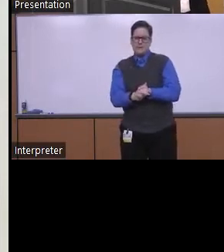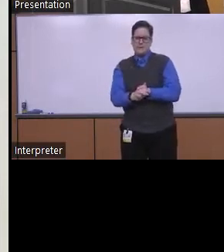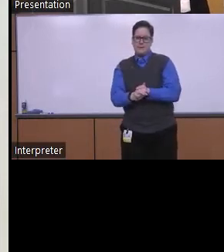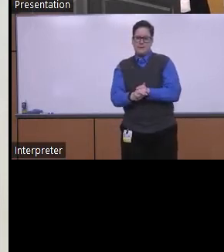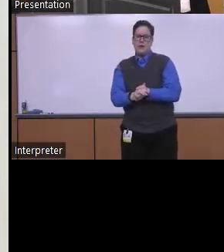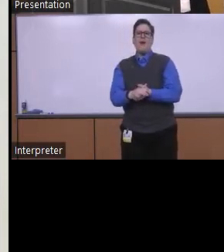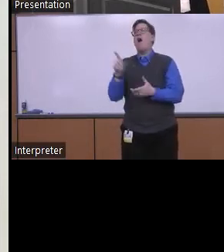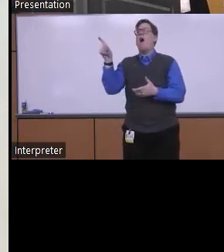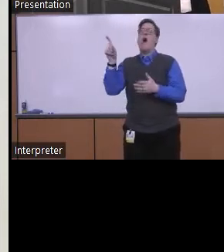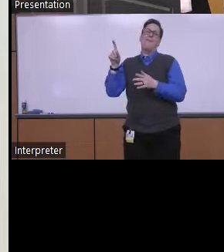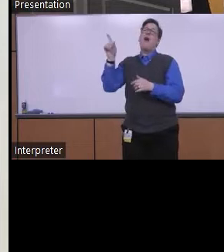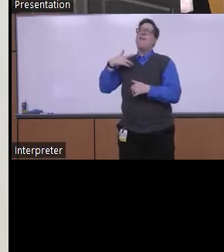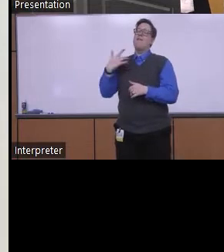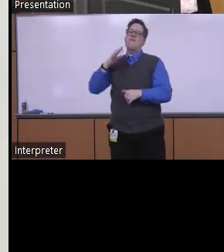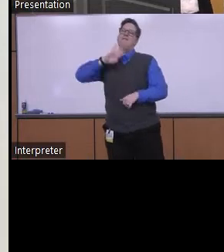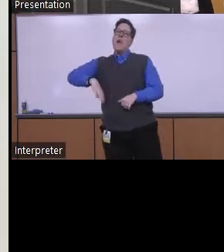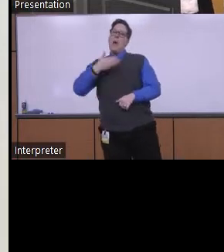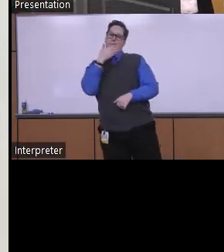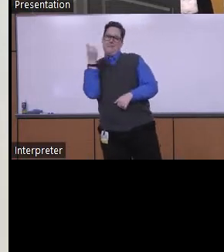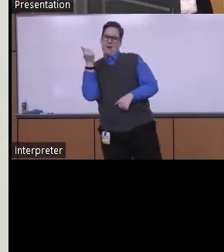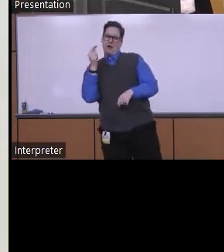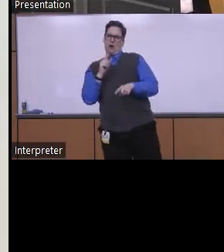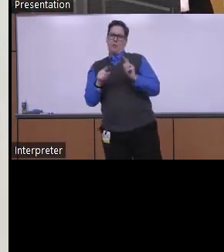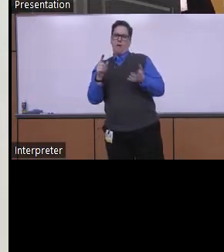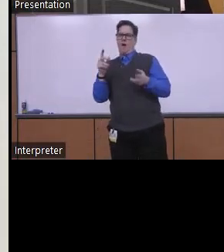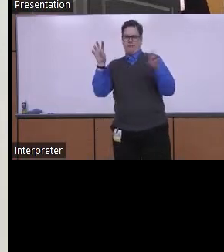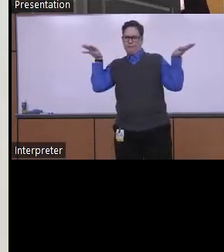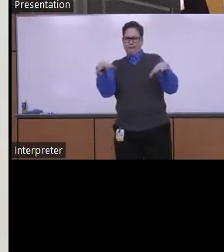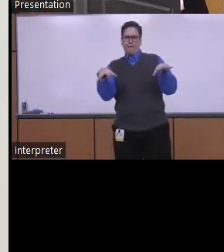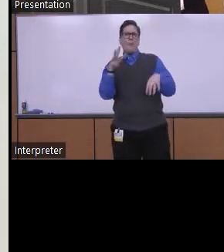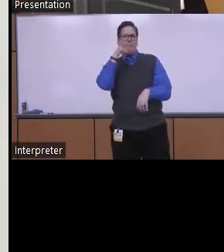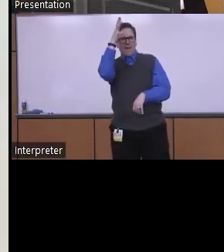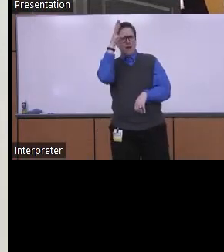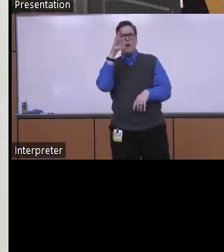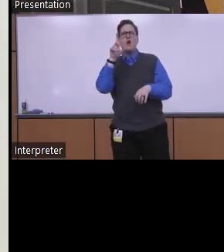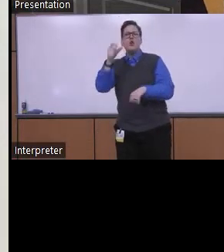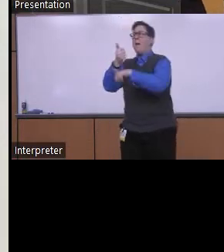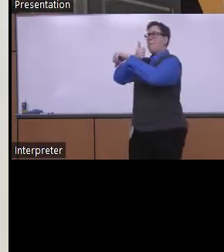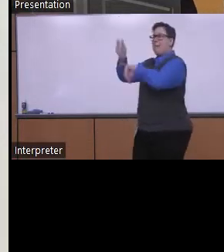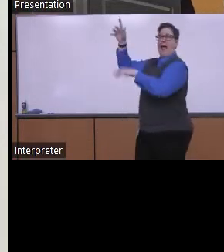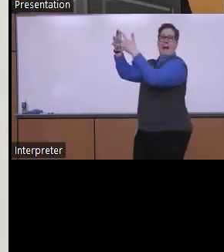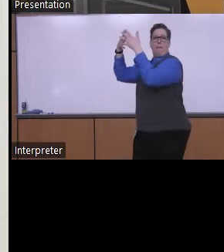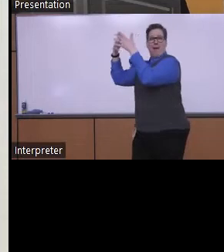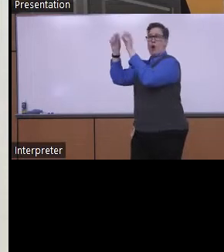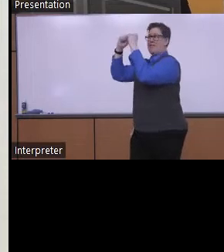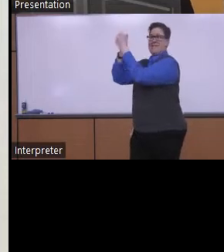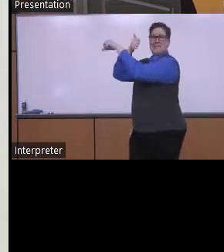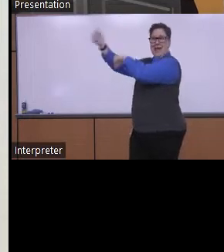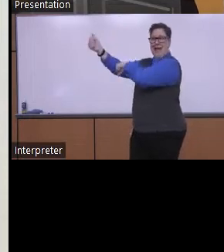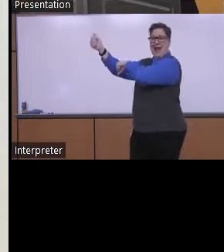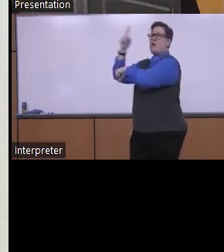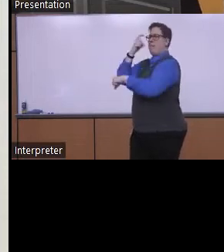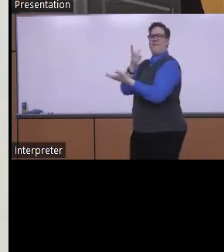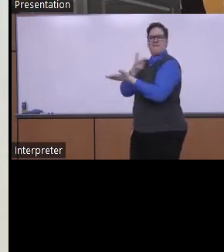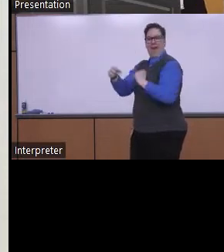conscience of society as a whole and the conscience for many individual parents. So instead of indicting American society for failing parents and